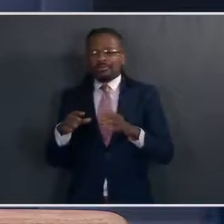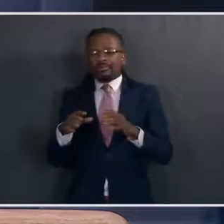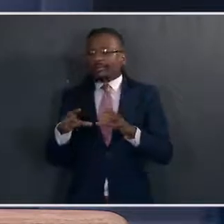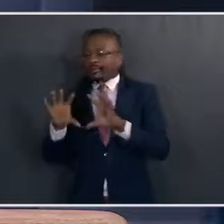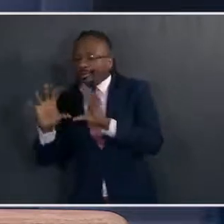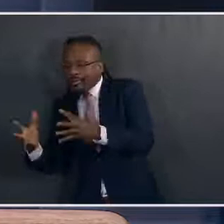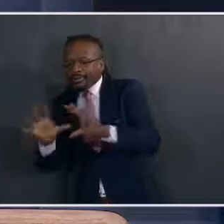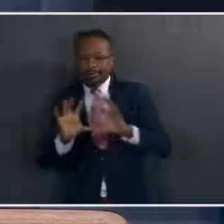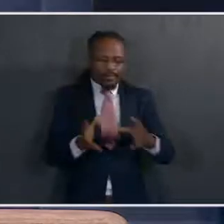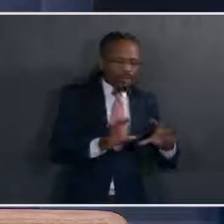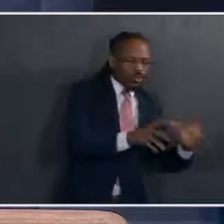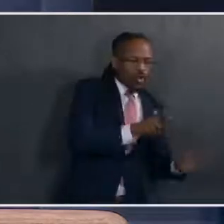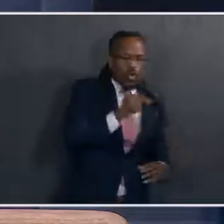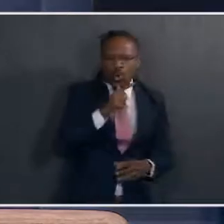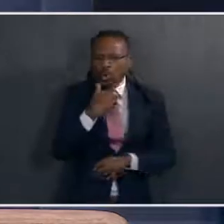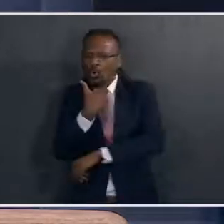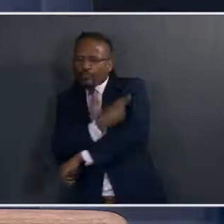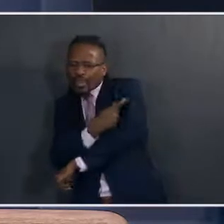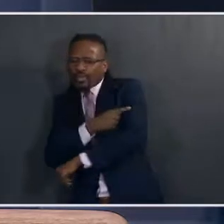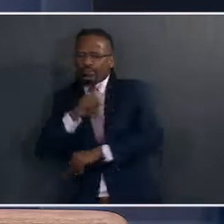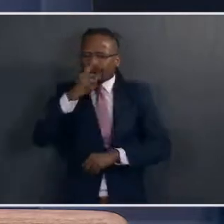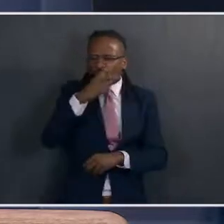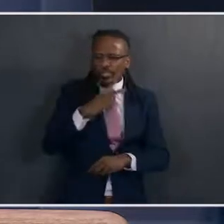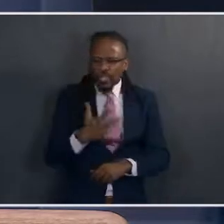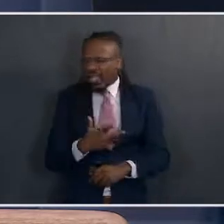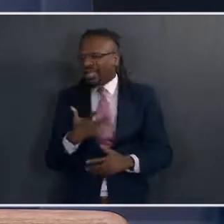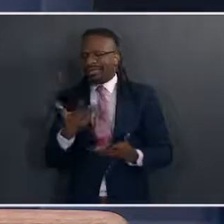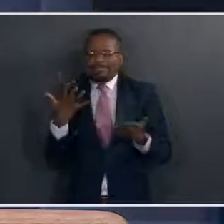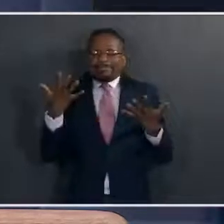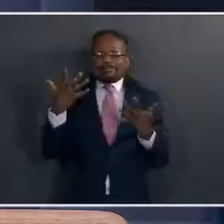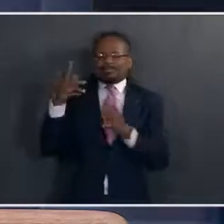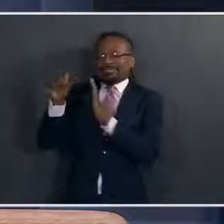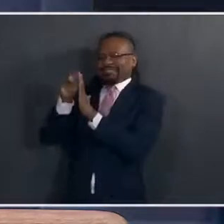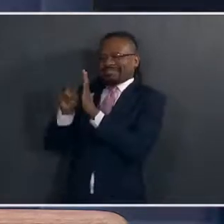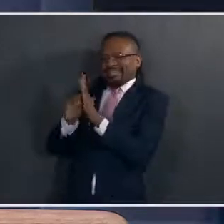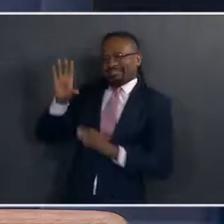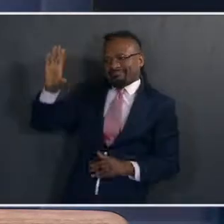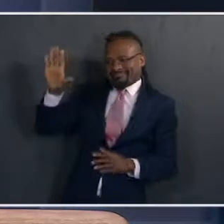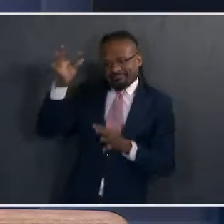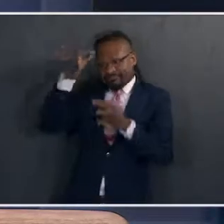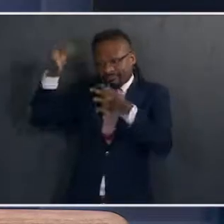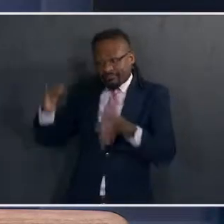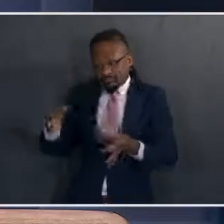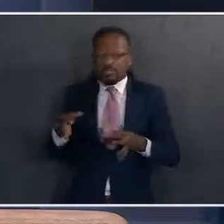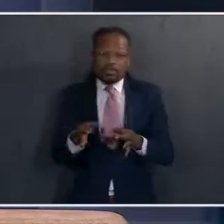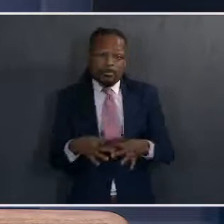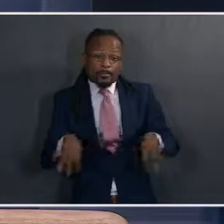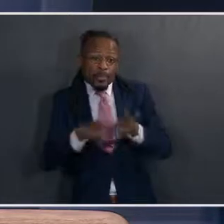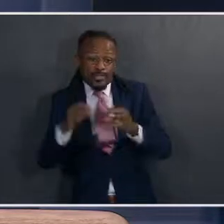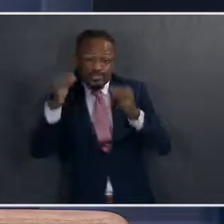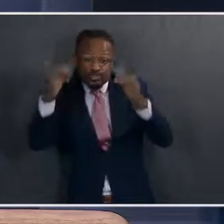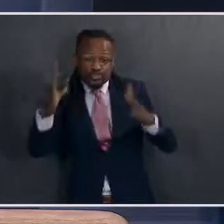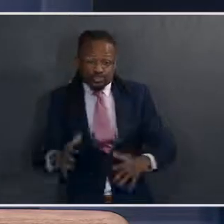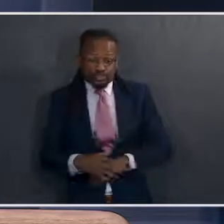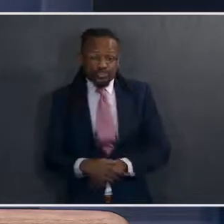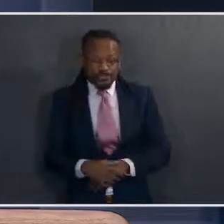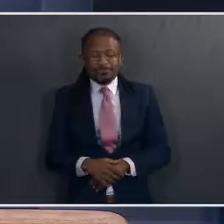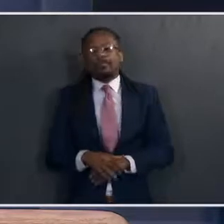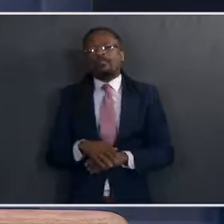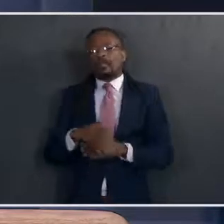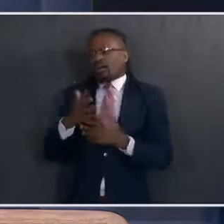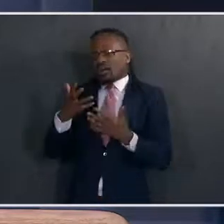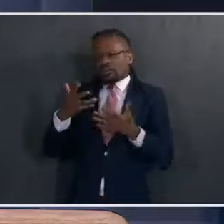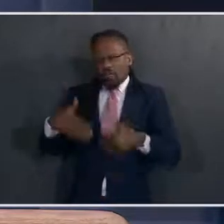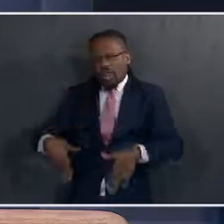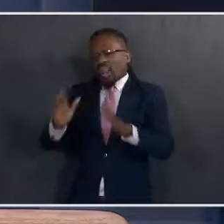But it is up to states to determine prioritization. Obviously, there's federal guidelines, and we work closely with governors, but we leave it to them.